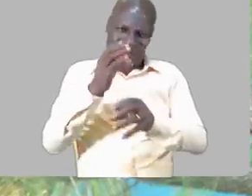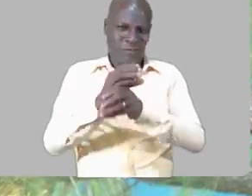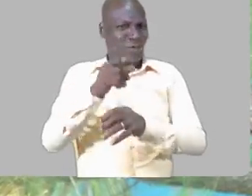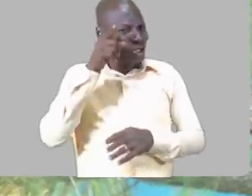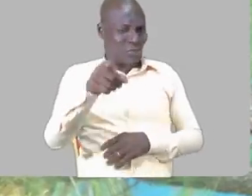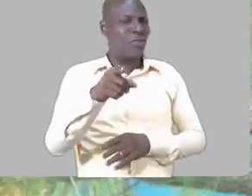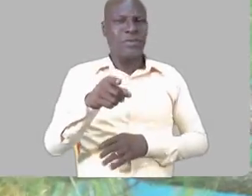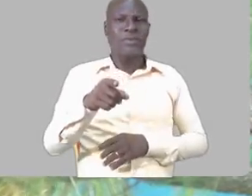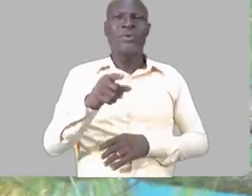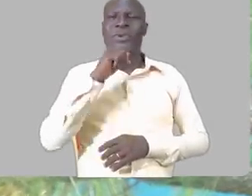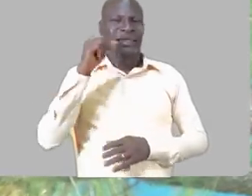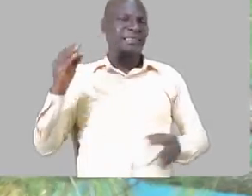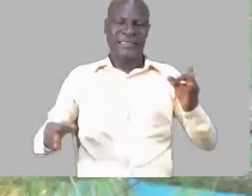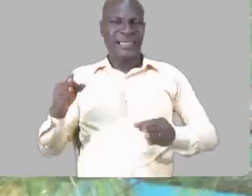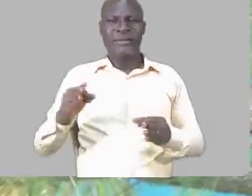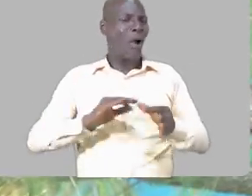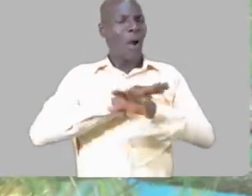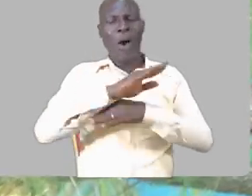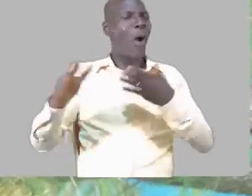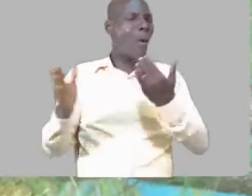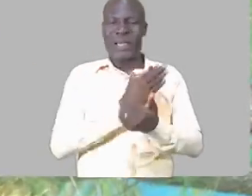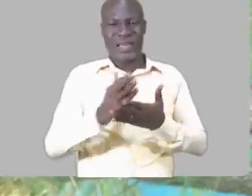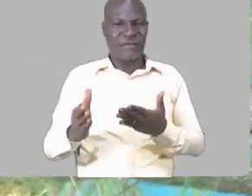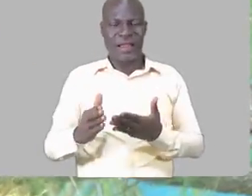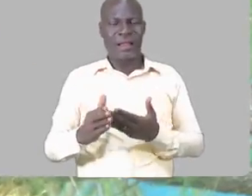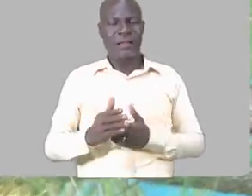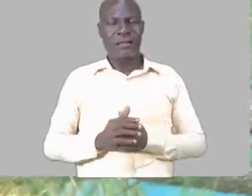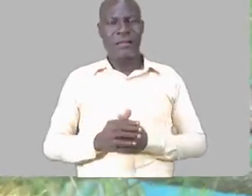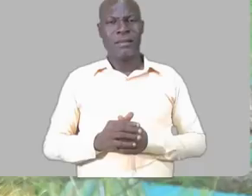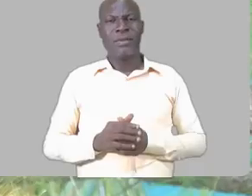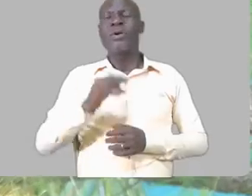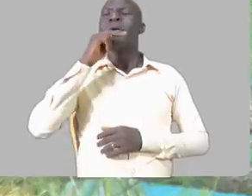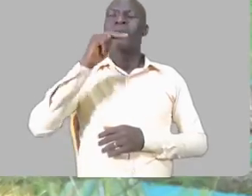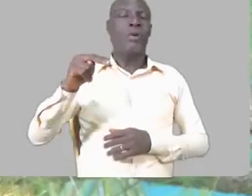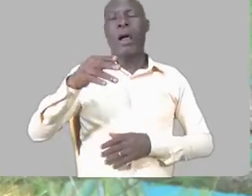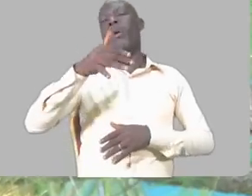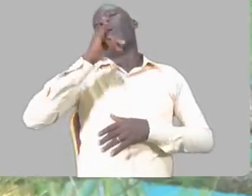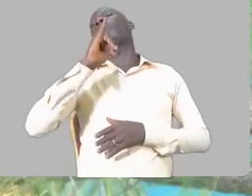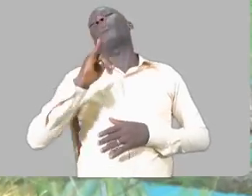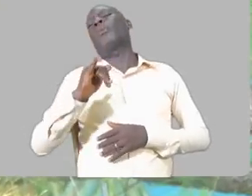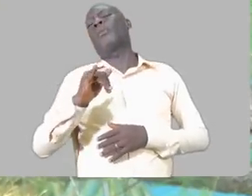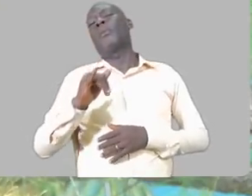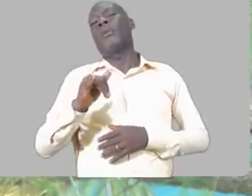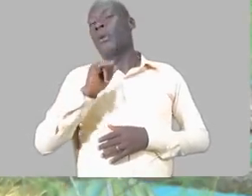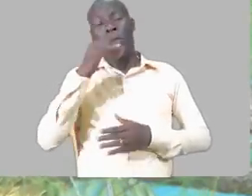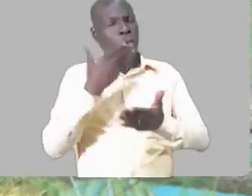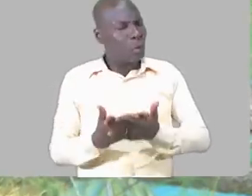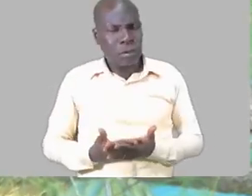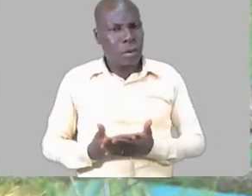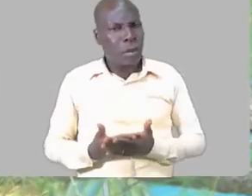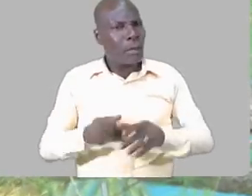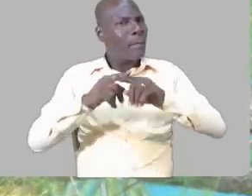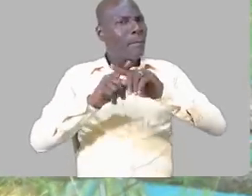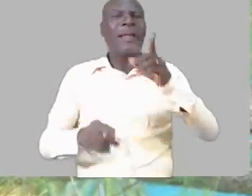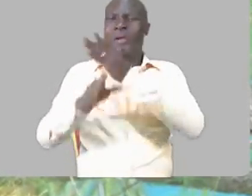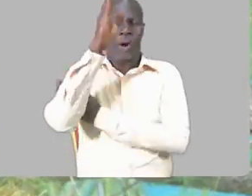wo by all standards e de ba asem ena na asie noa akono mo nsabro ensabro ya de papa ana debida